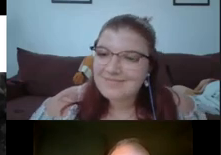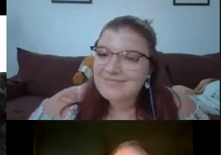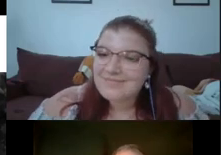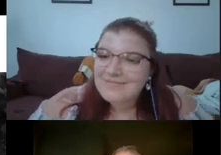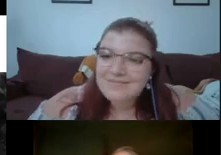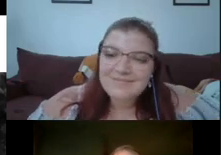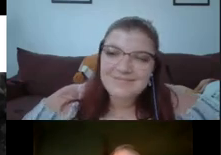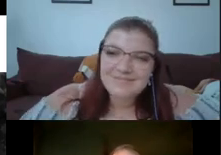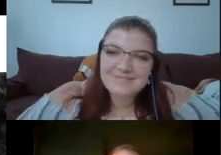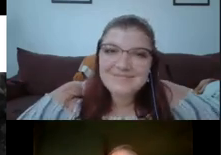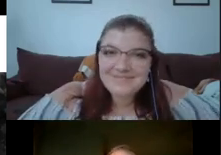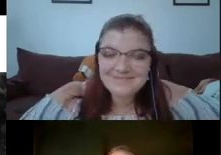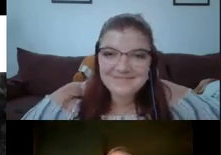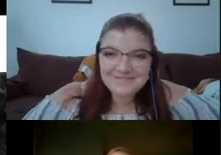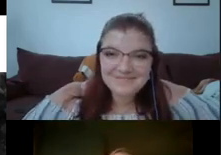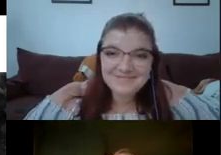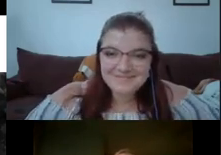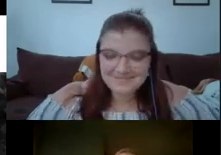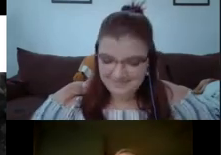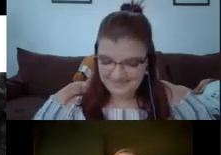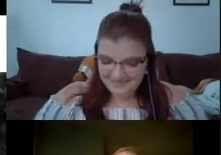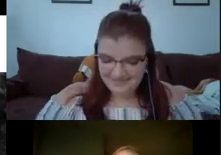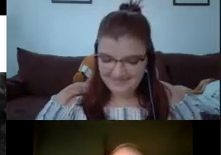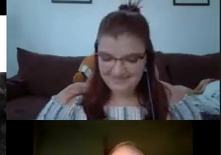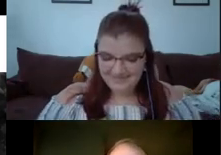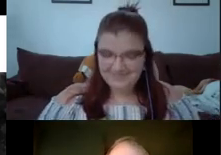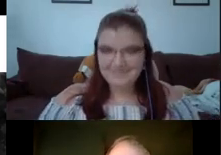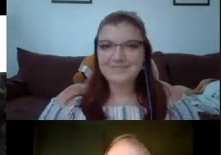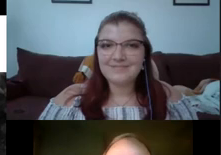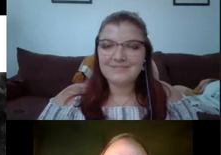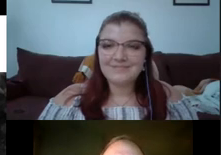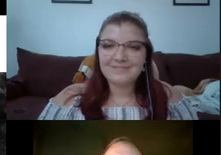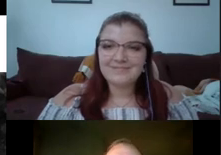I wonder. At any rate, when the NCAA created